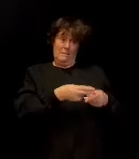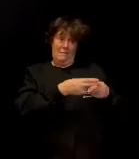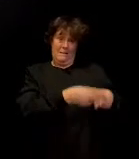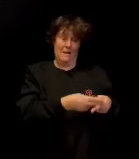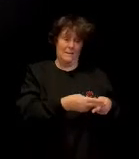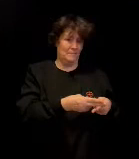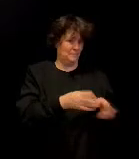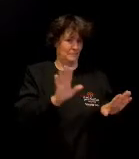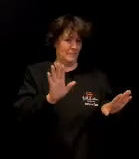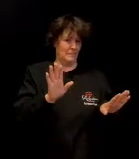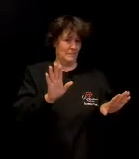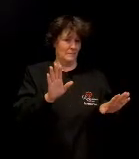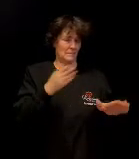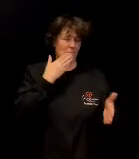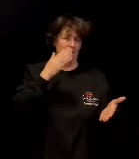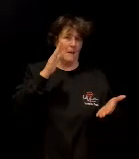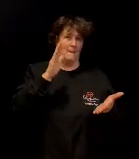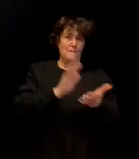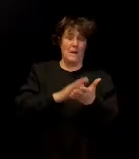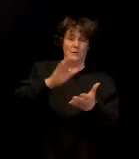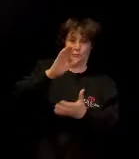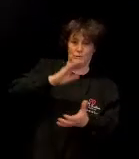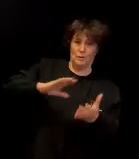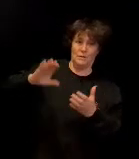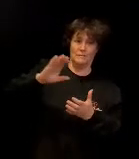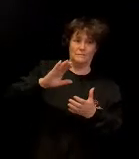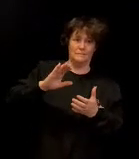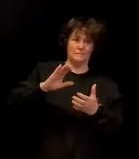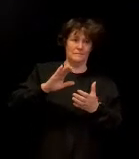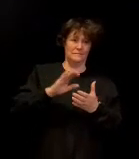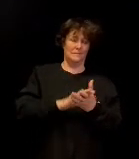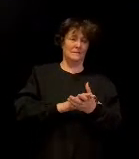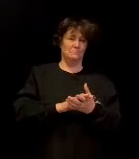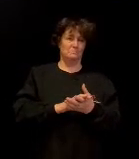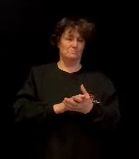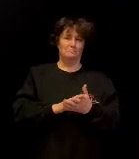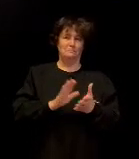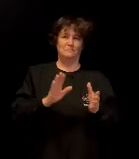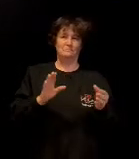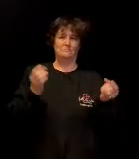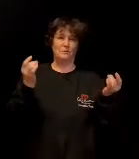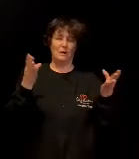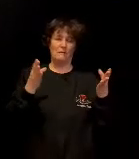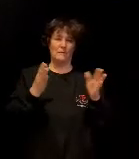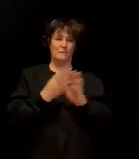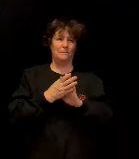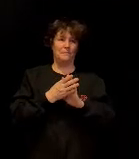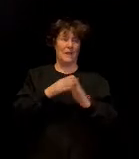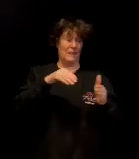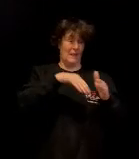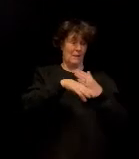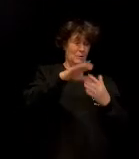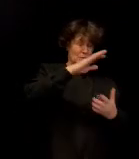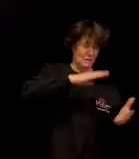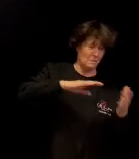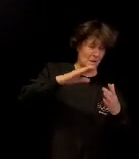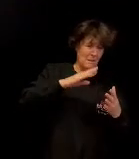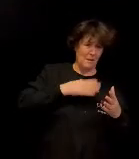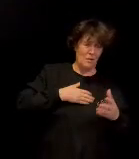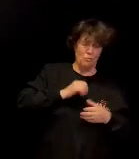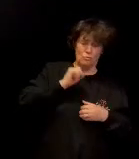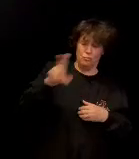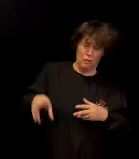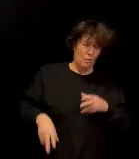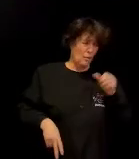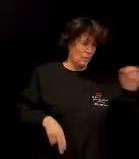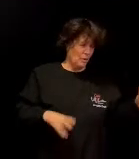is. That's just a bad storm. Yeah. Euroclodon. That just sounds terrible. And they're in there, and they're having to throw everything